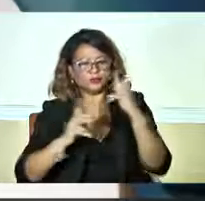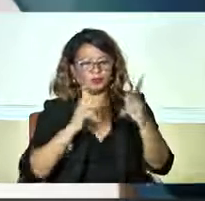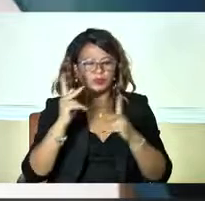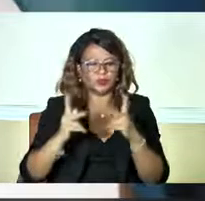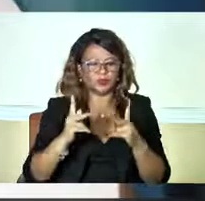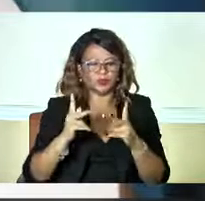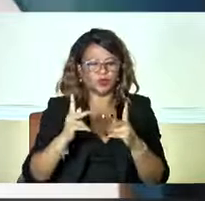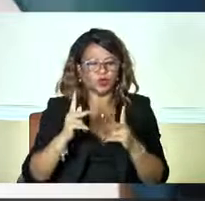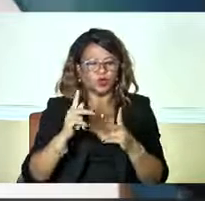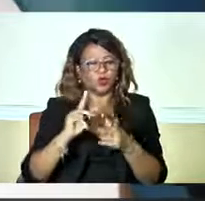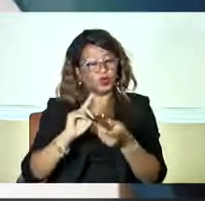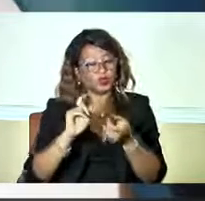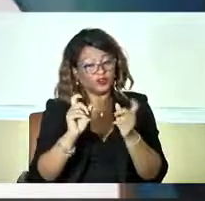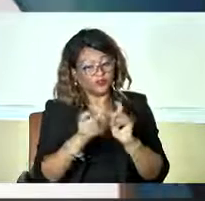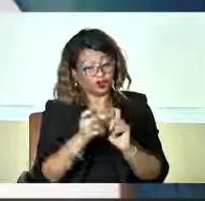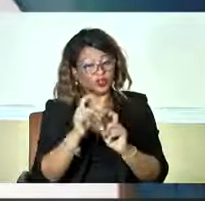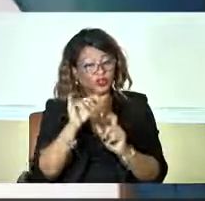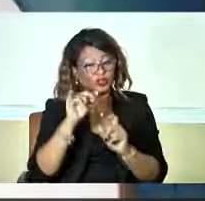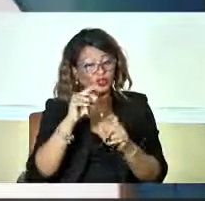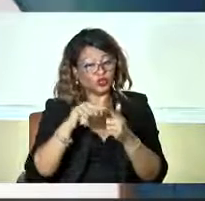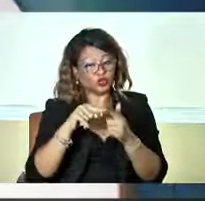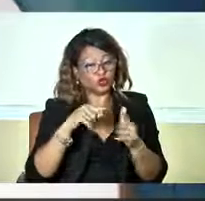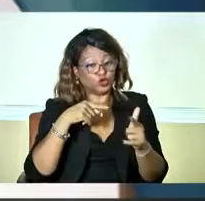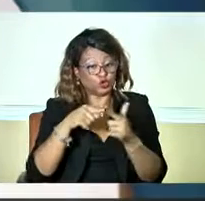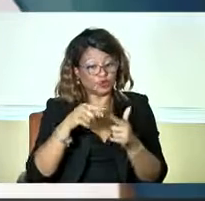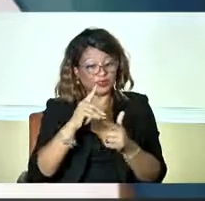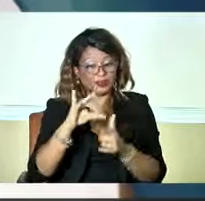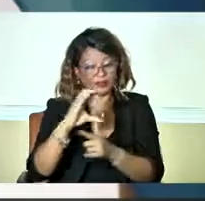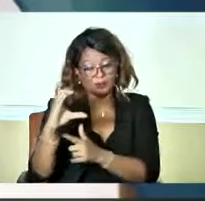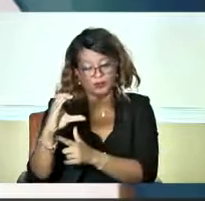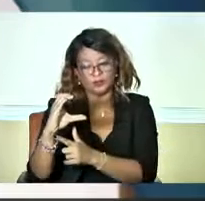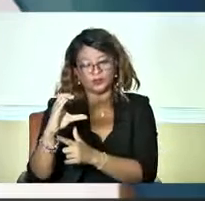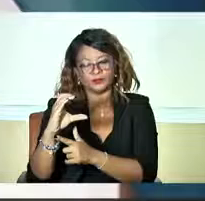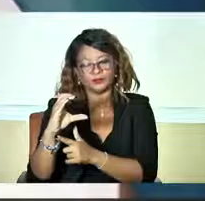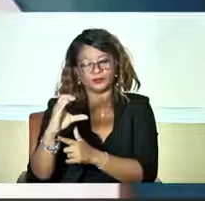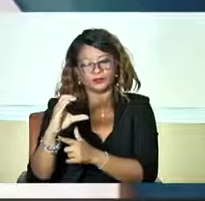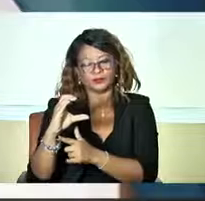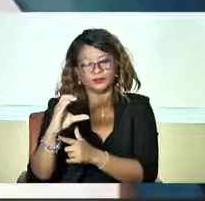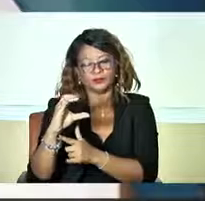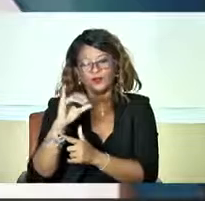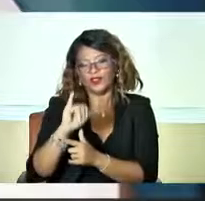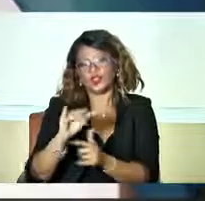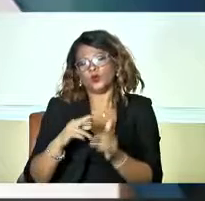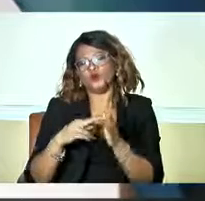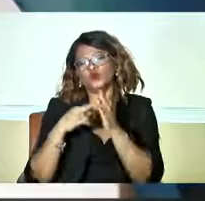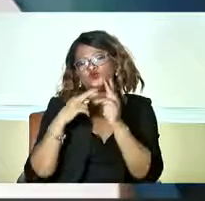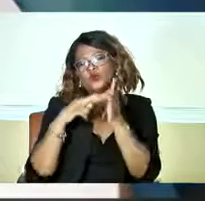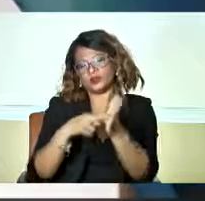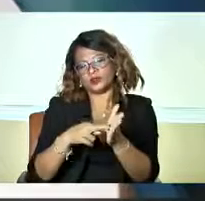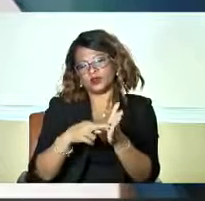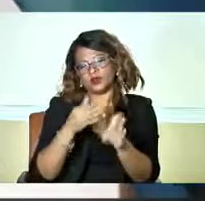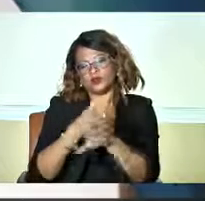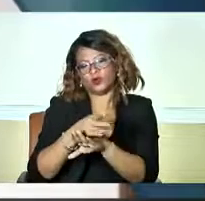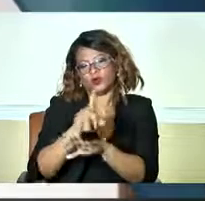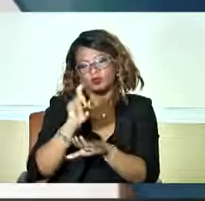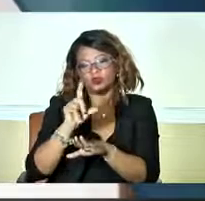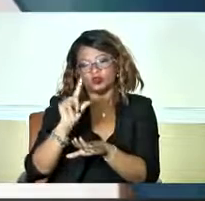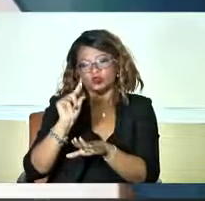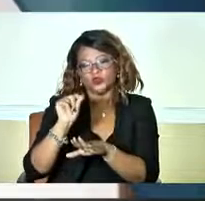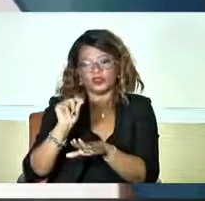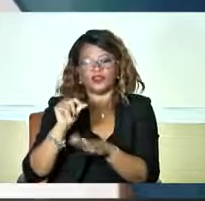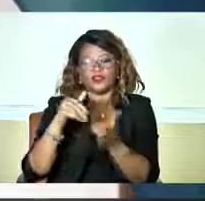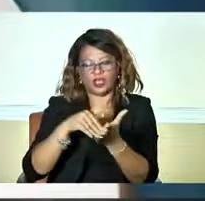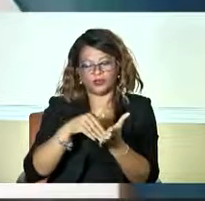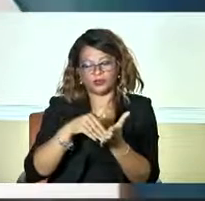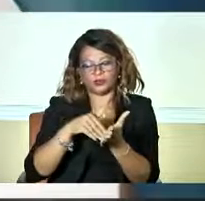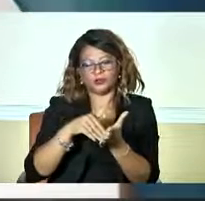who will convert during December, and that will represent over 120,000.